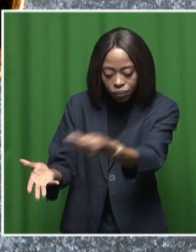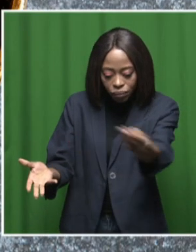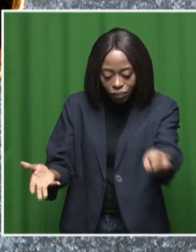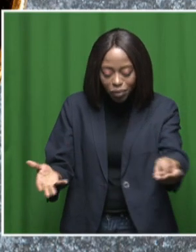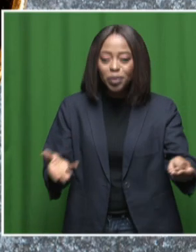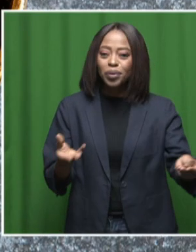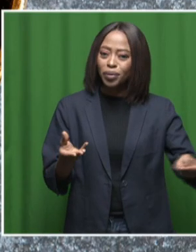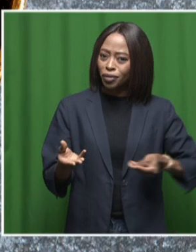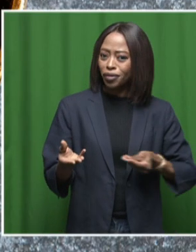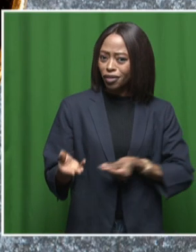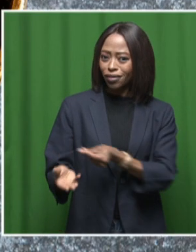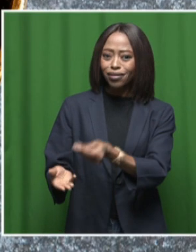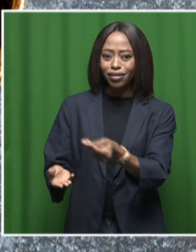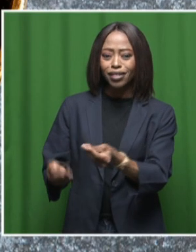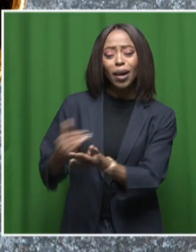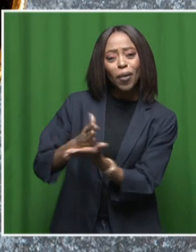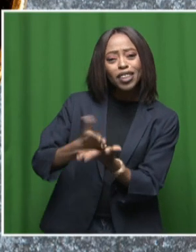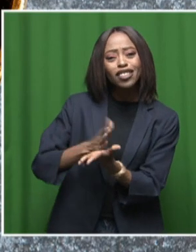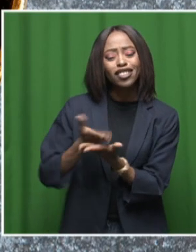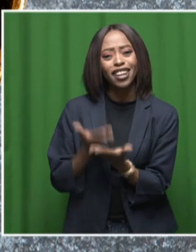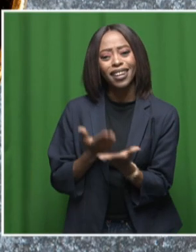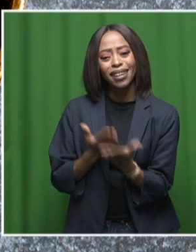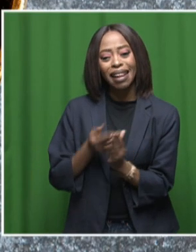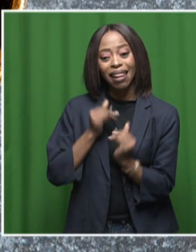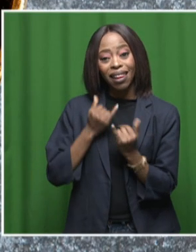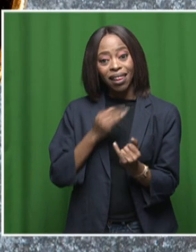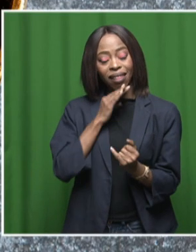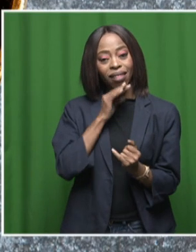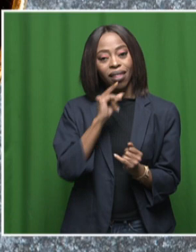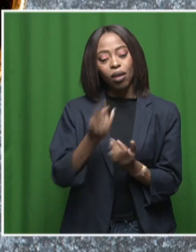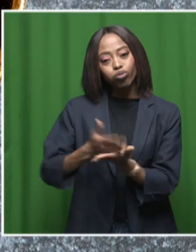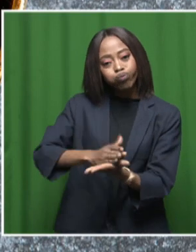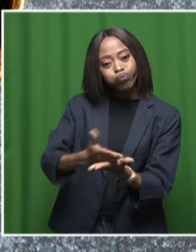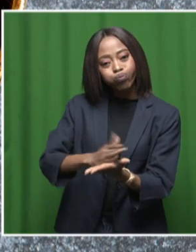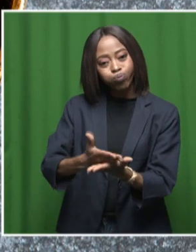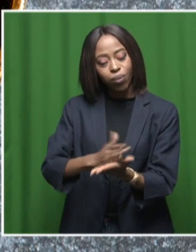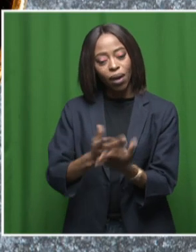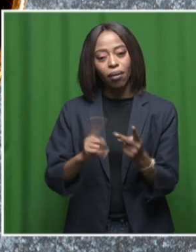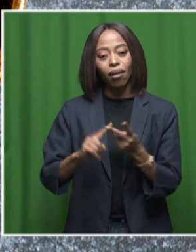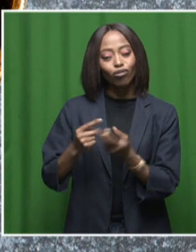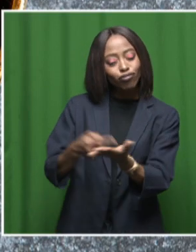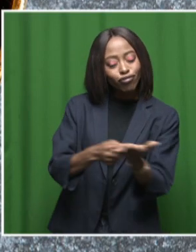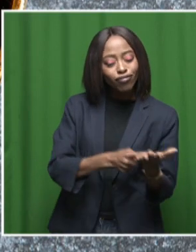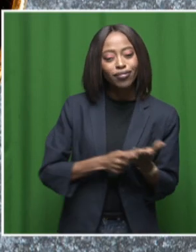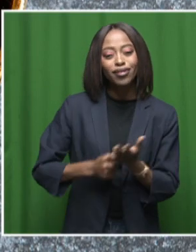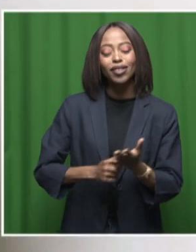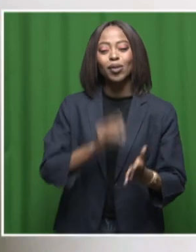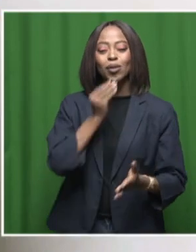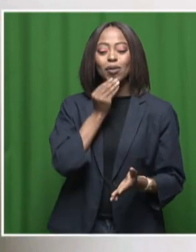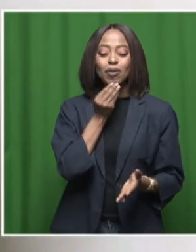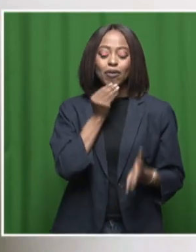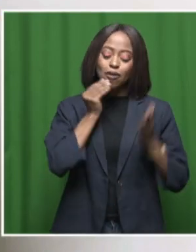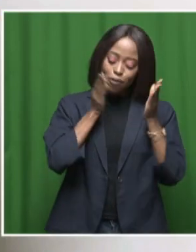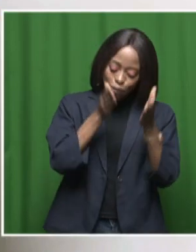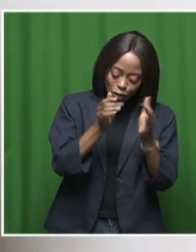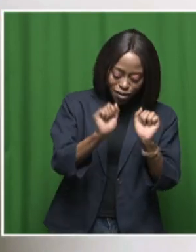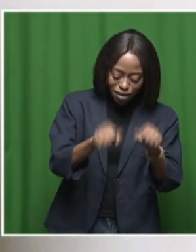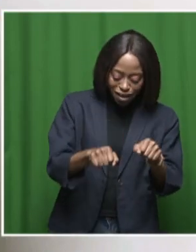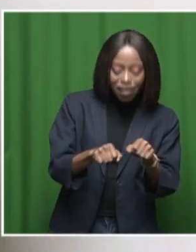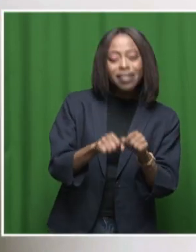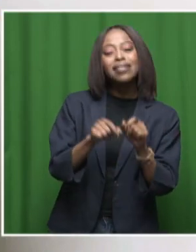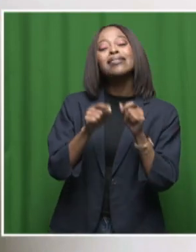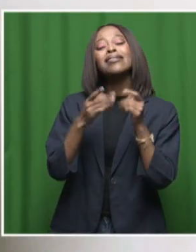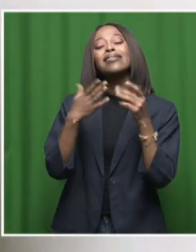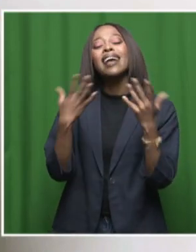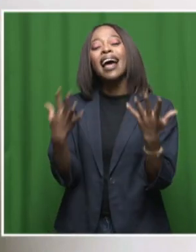to whoever's sitting next to you. And it's all about sharing, talking, the food being the main focus of the whole meal.